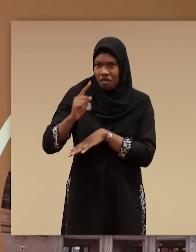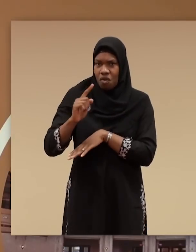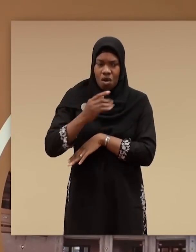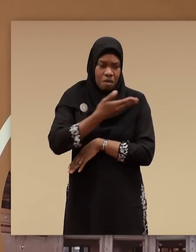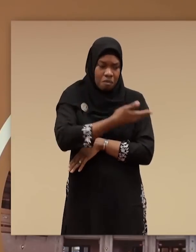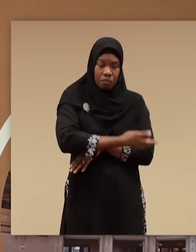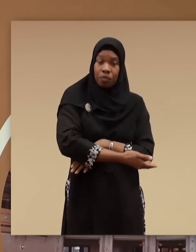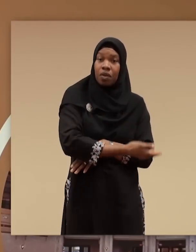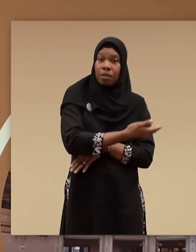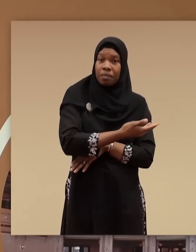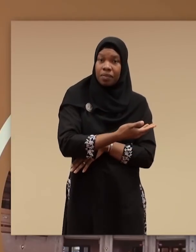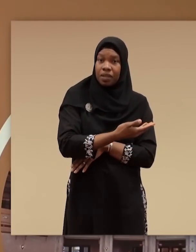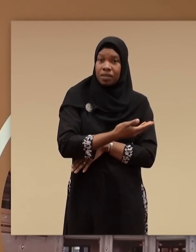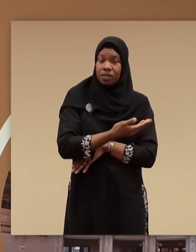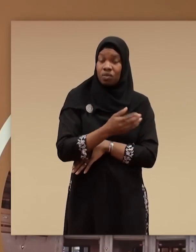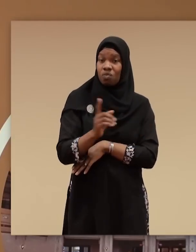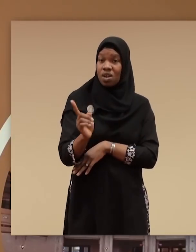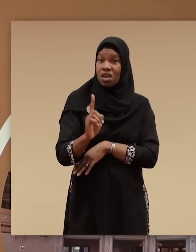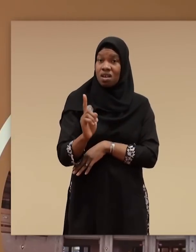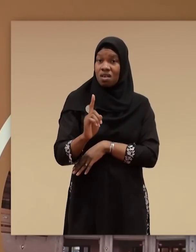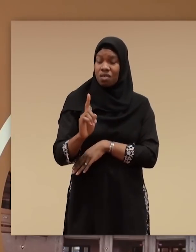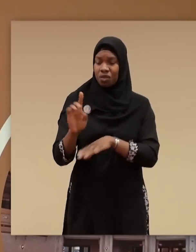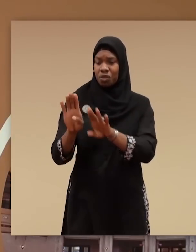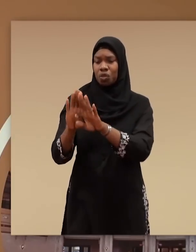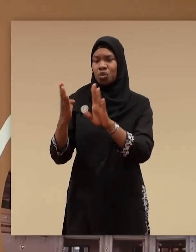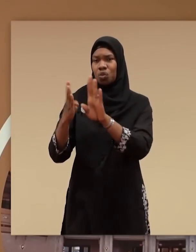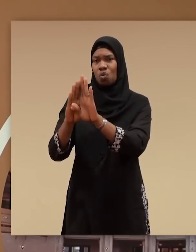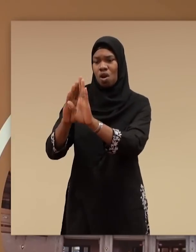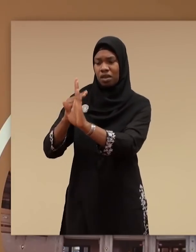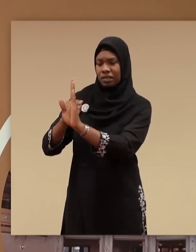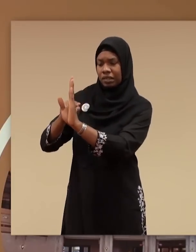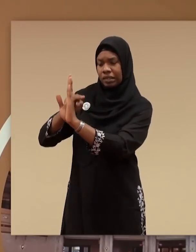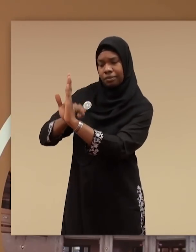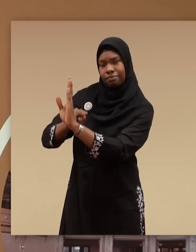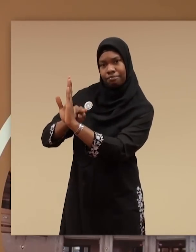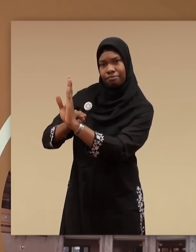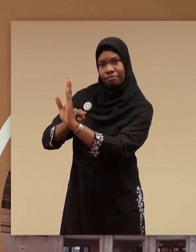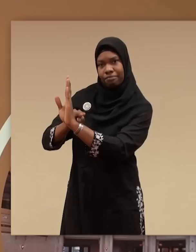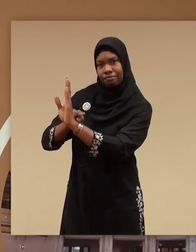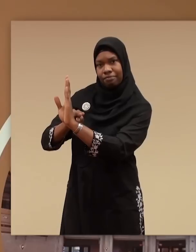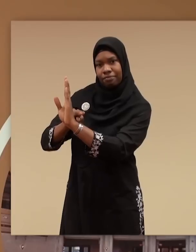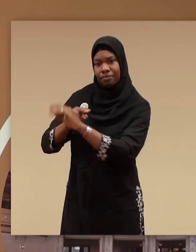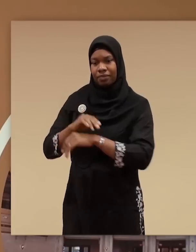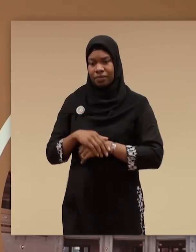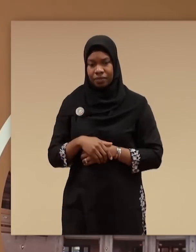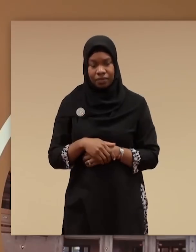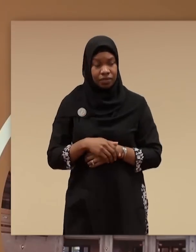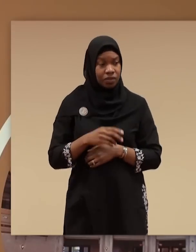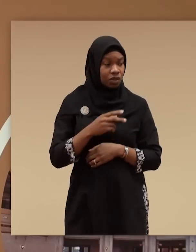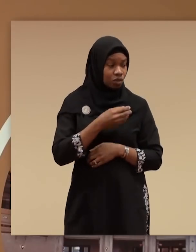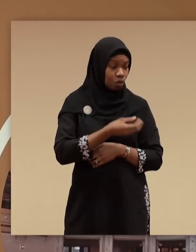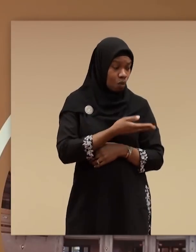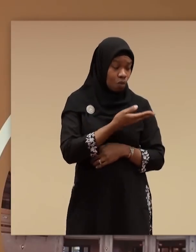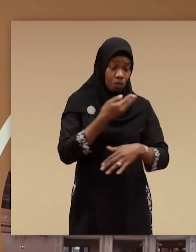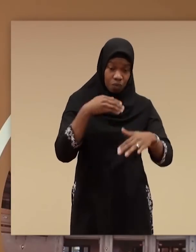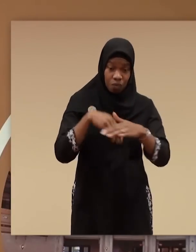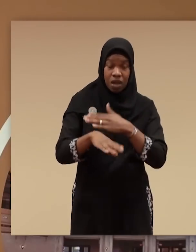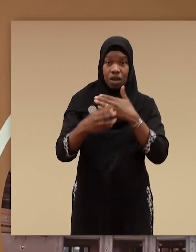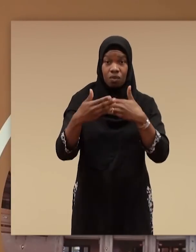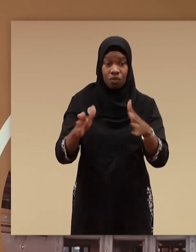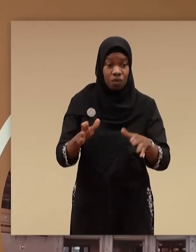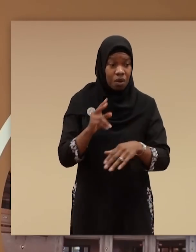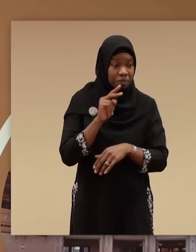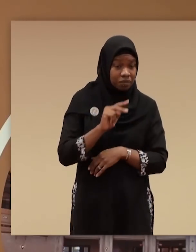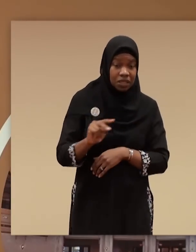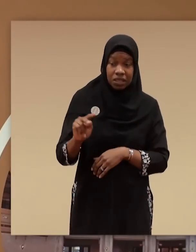So Muhammad sallallahu alaihi wasallam came and found no place to sit except at the doorstep. But